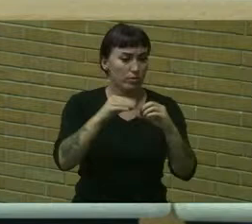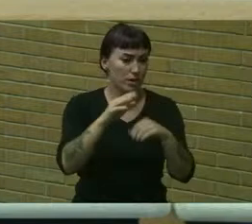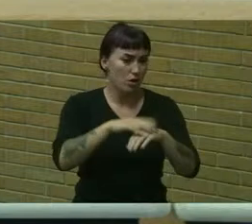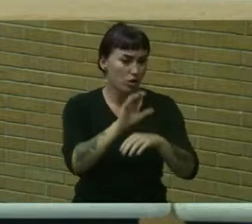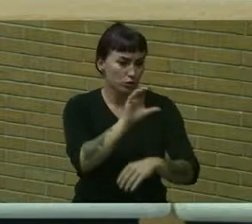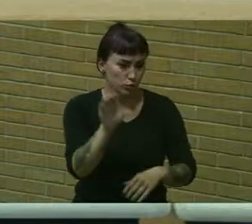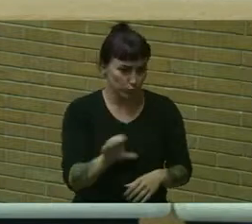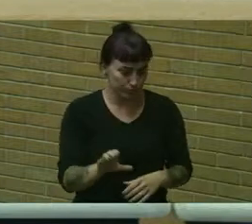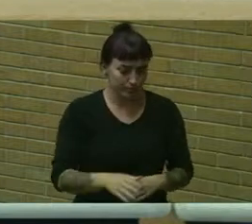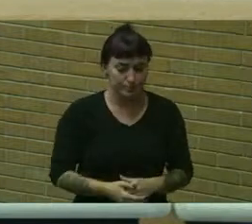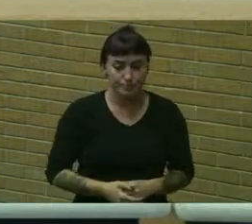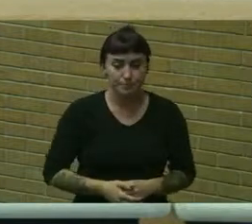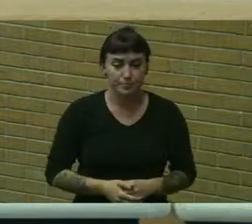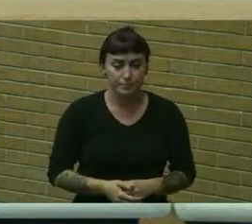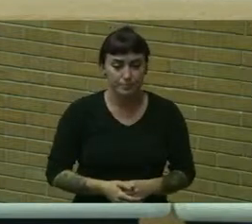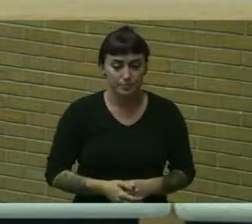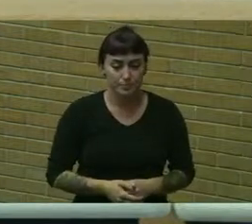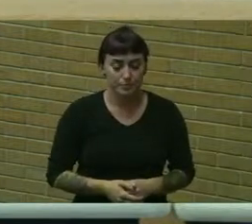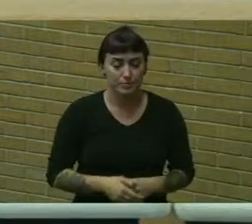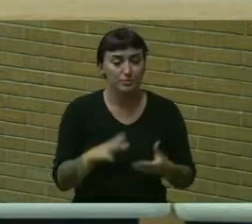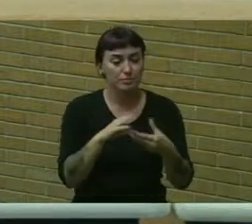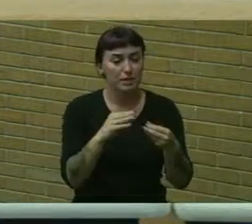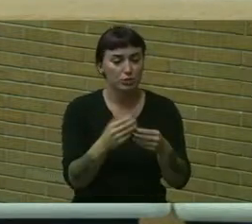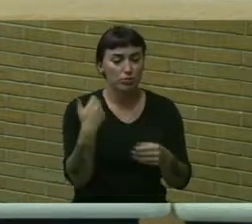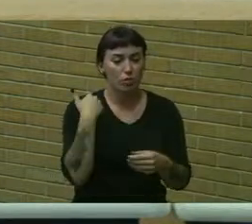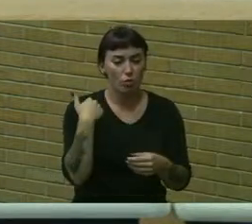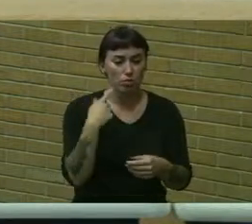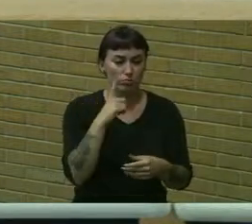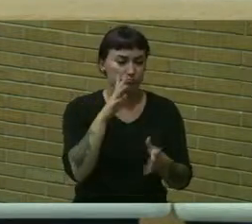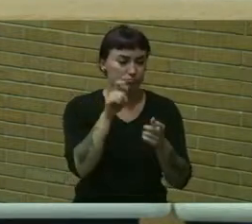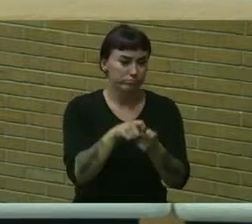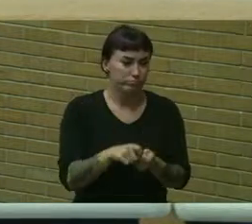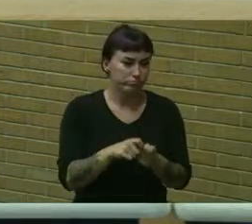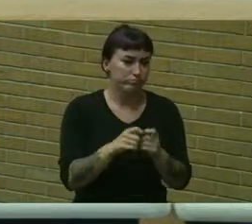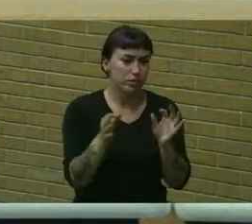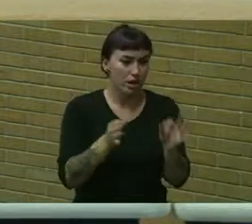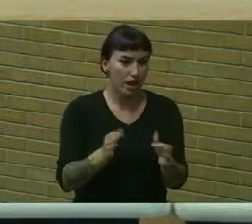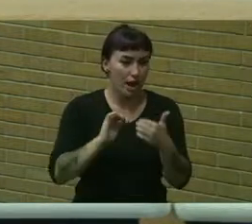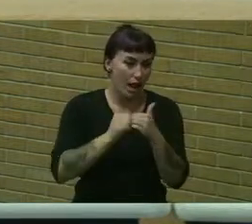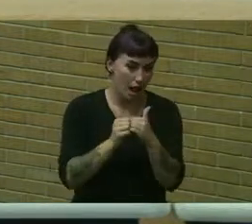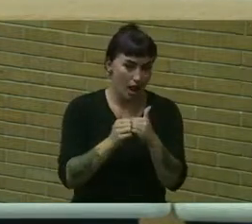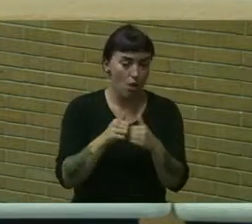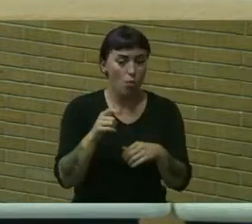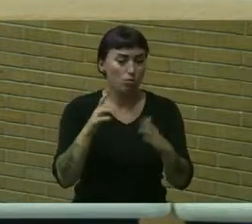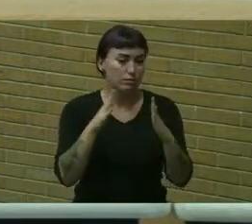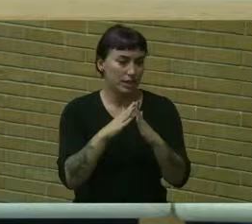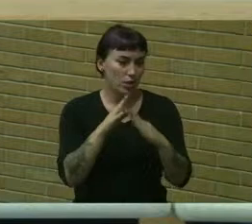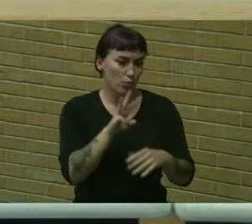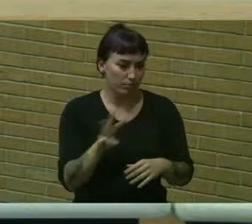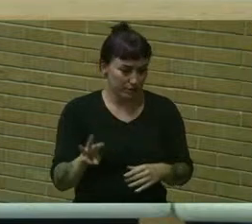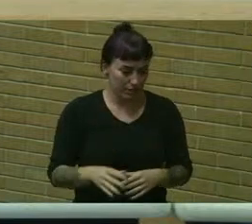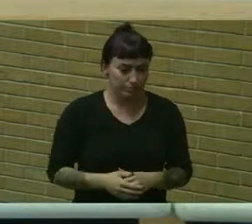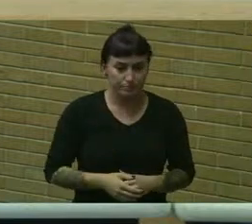Zoom. As I mentioned before, there are detailed instructions for doing that on the town's webpage.